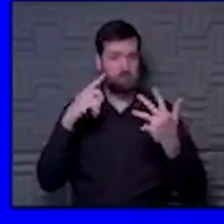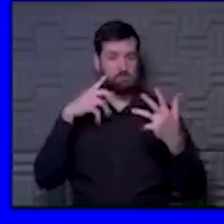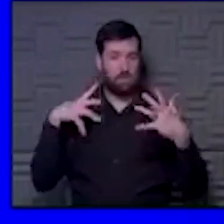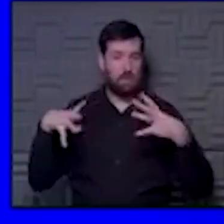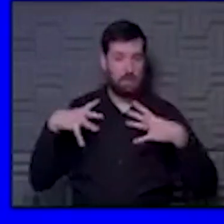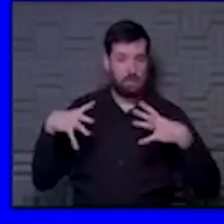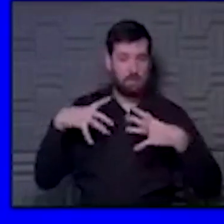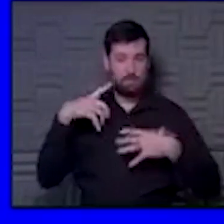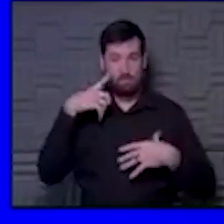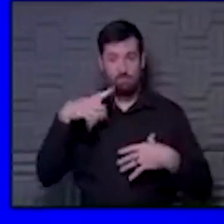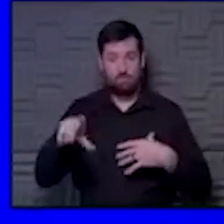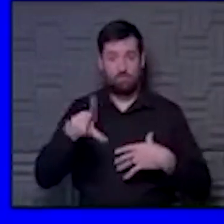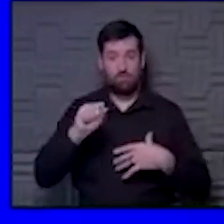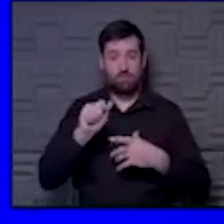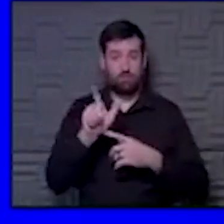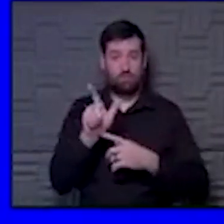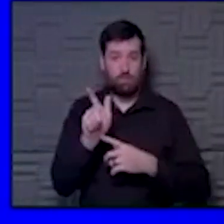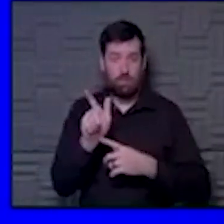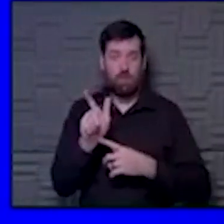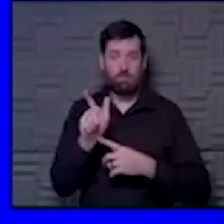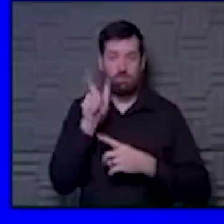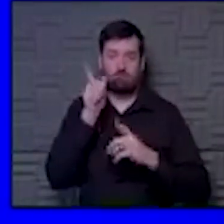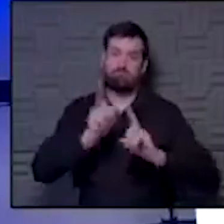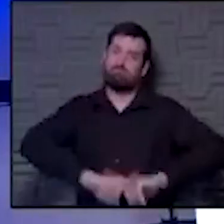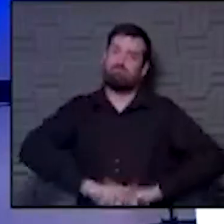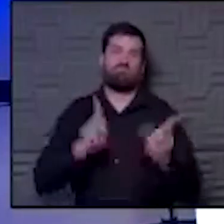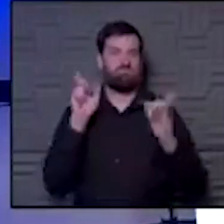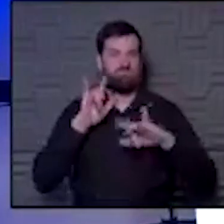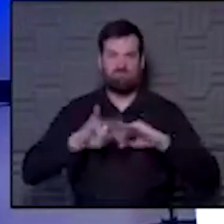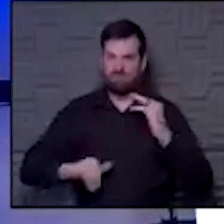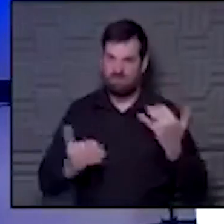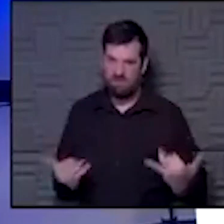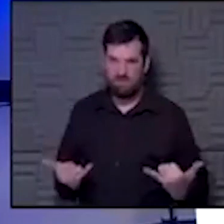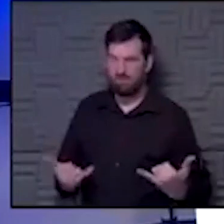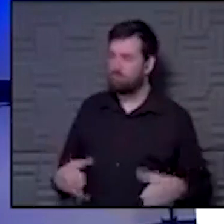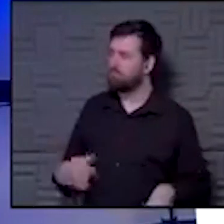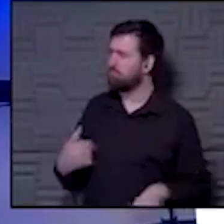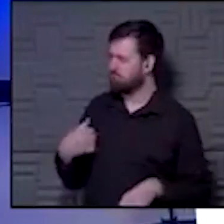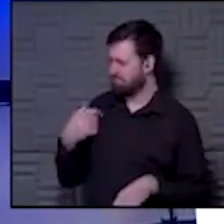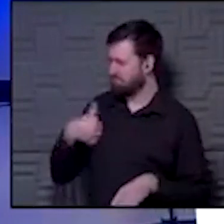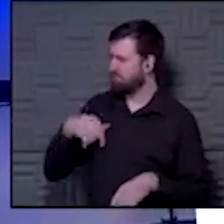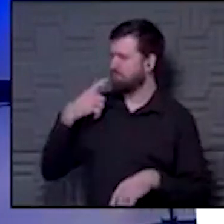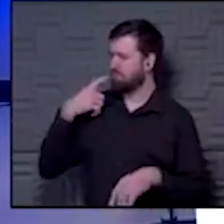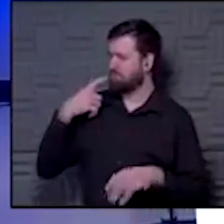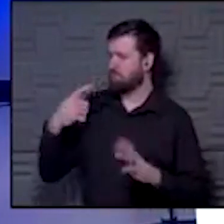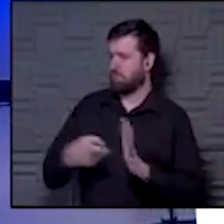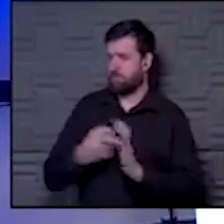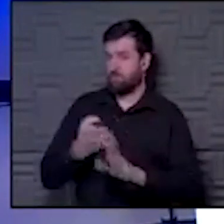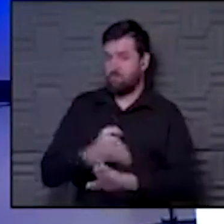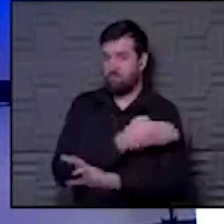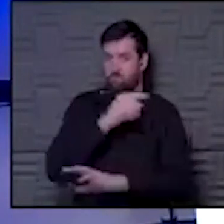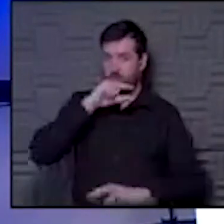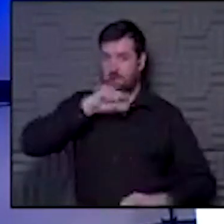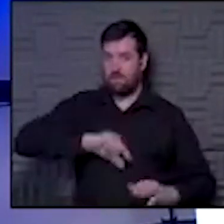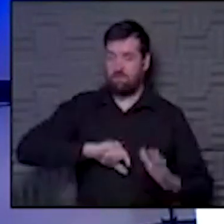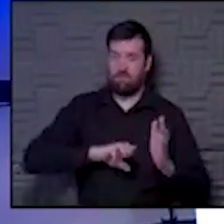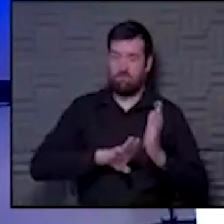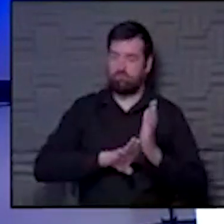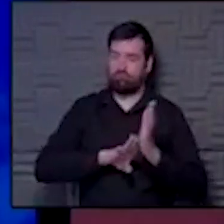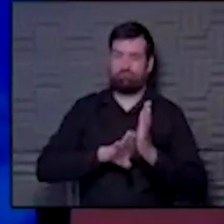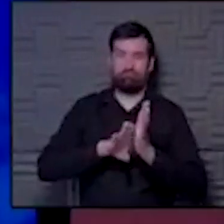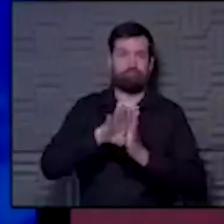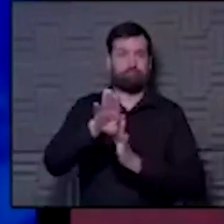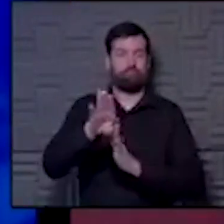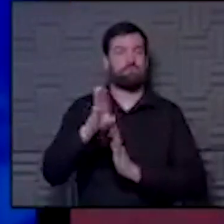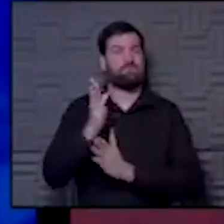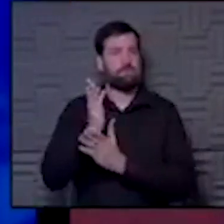in 2021 to be much different than they are now. So, we saw a pretty big upward trend before Thanksgiving, which really concerned us. So we've